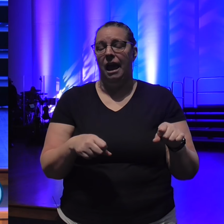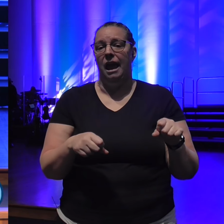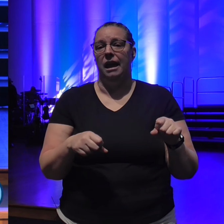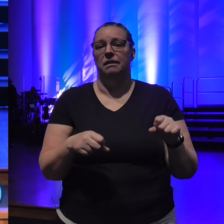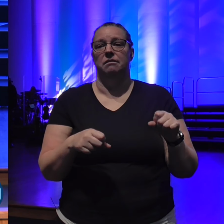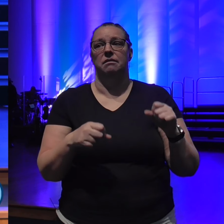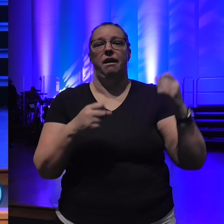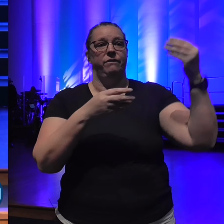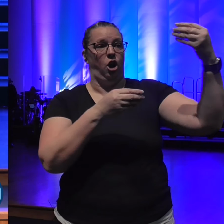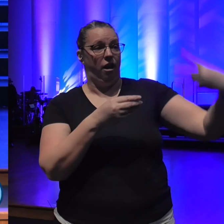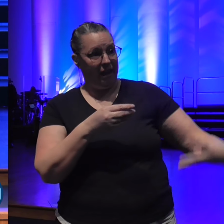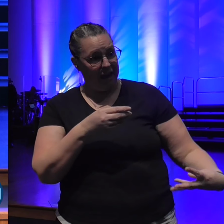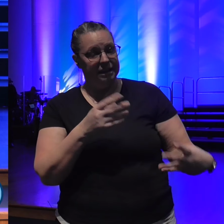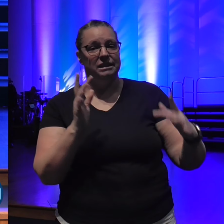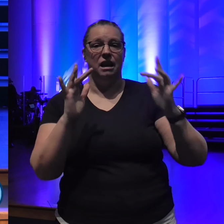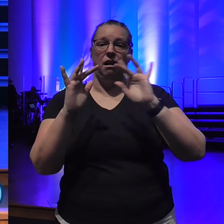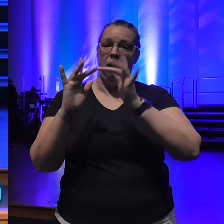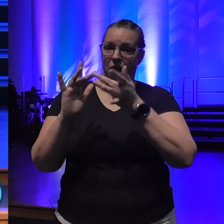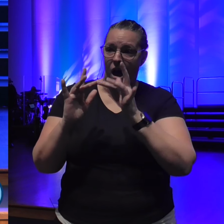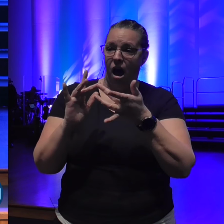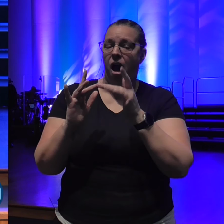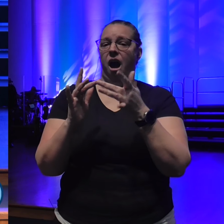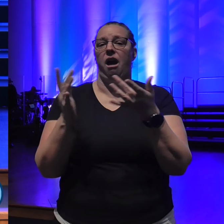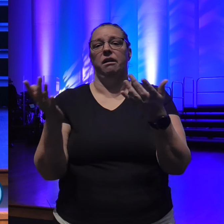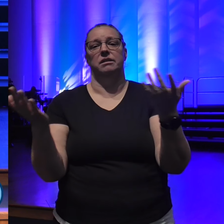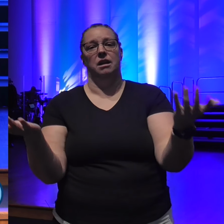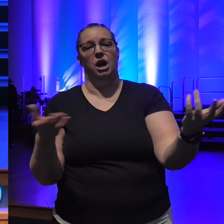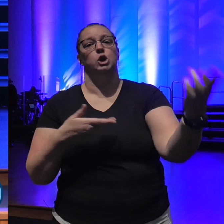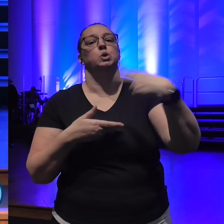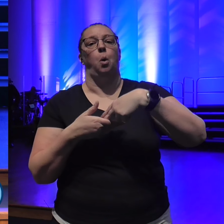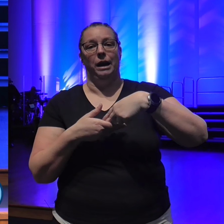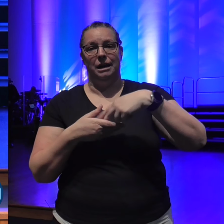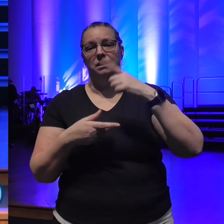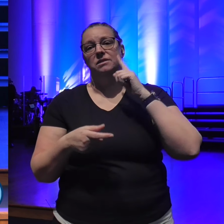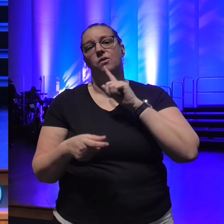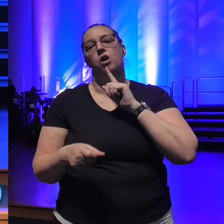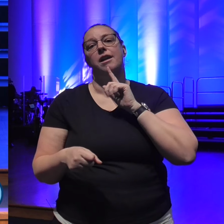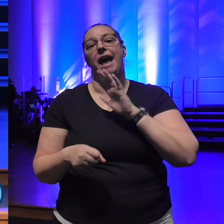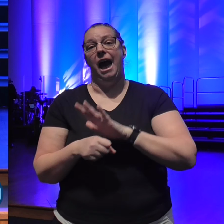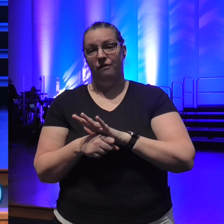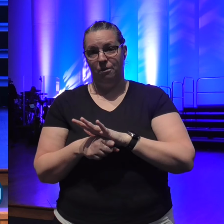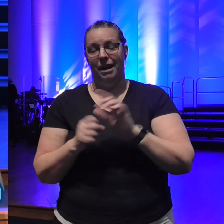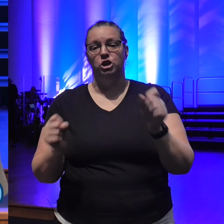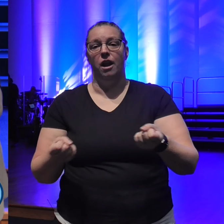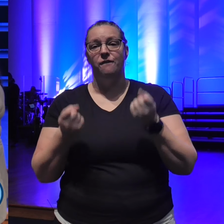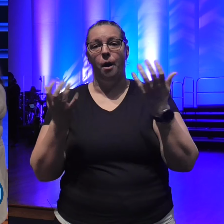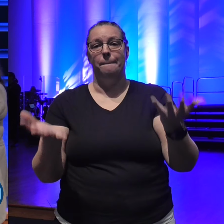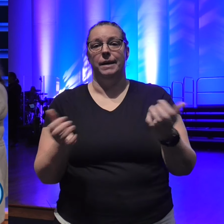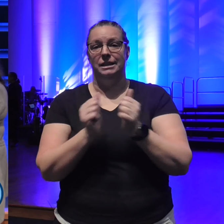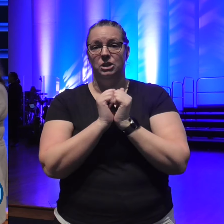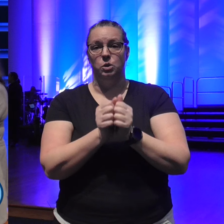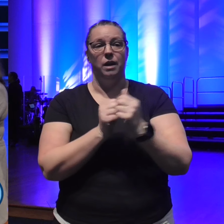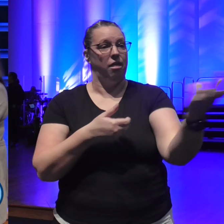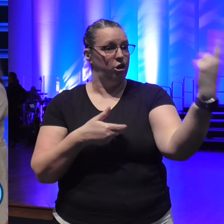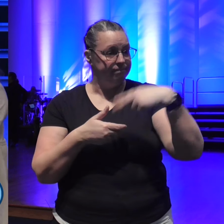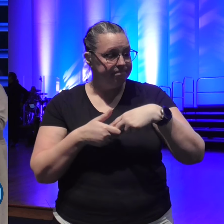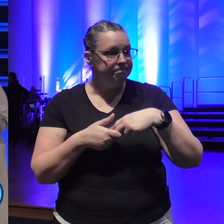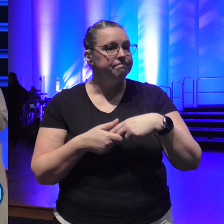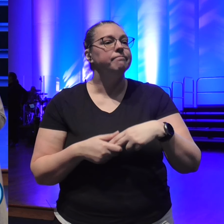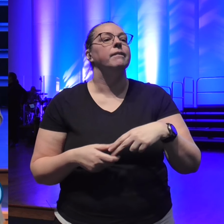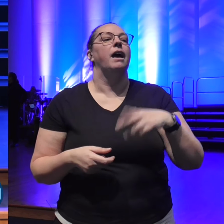screen for those of you online, those of you in the room. And please join us now for an affirmation of our abundance together. Please say with